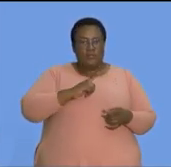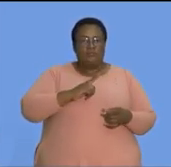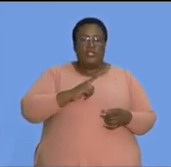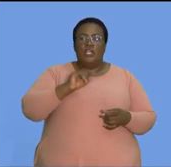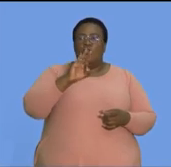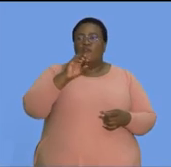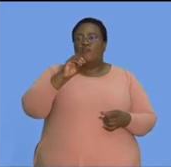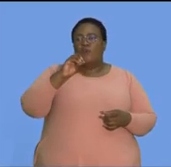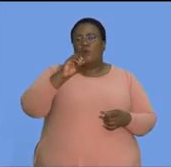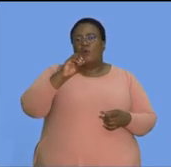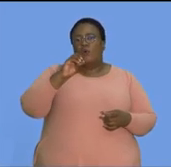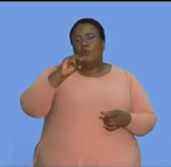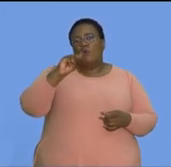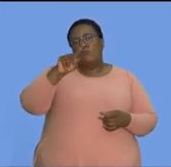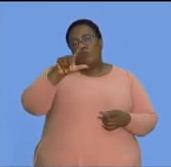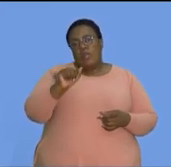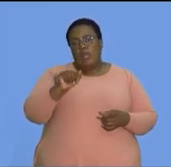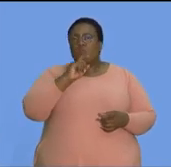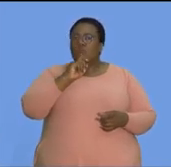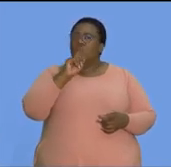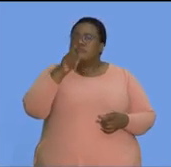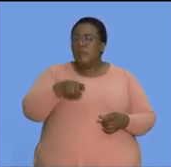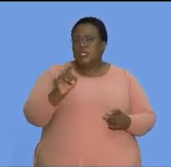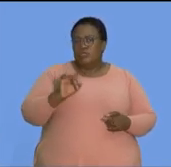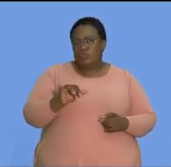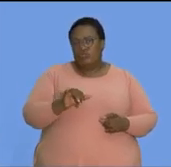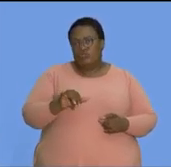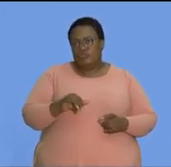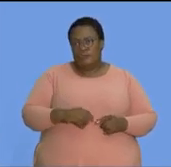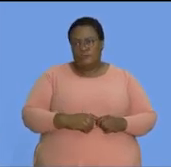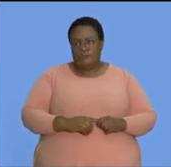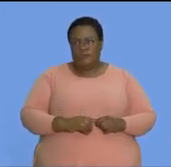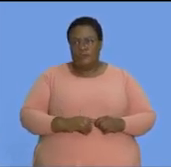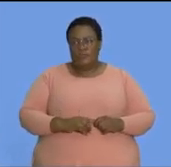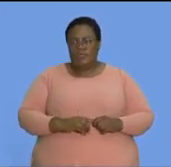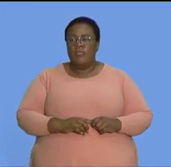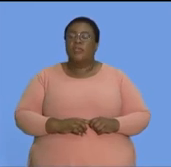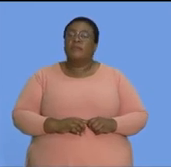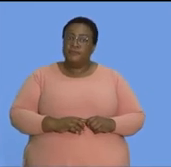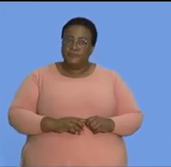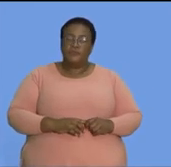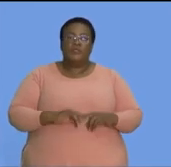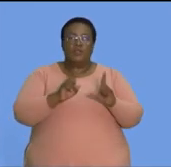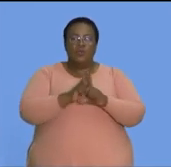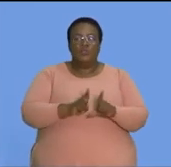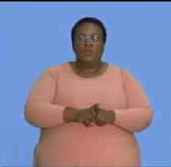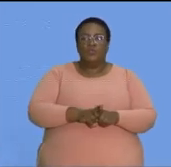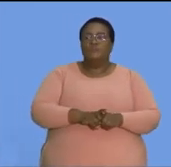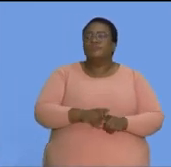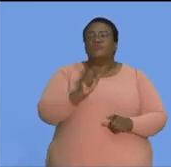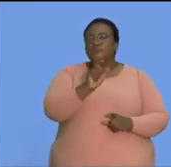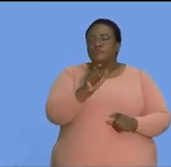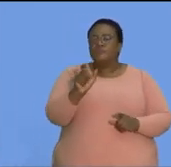use? That's what you need to be thinking about as you are solving the question, right? And then also,